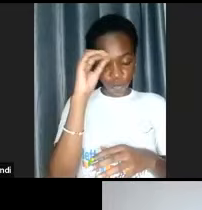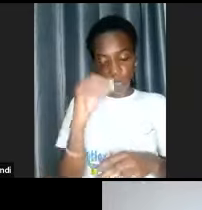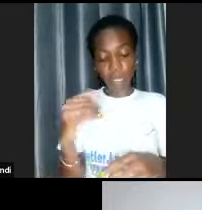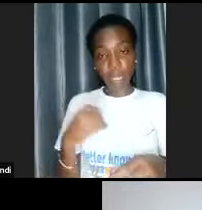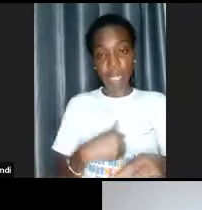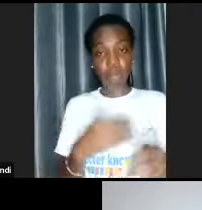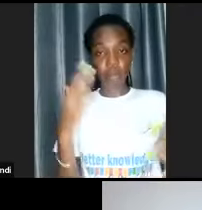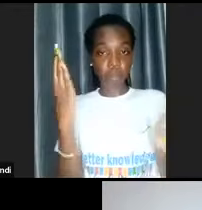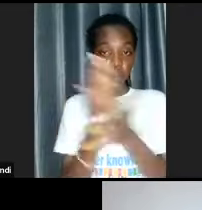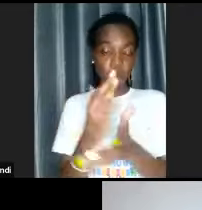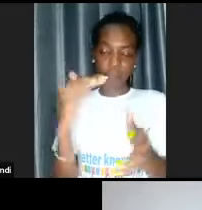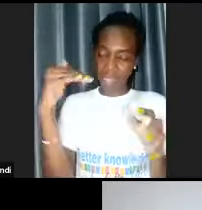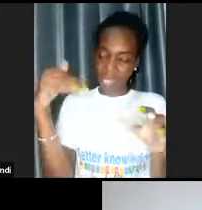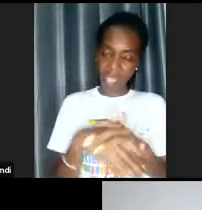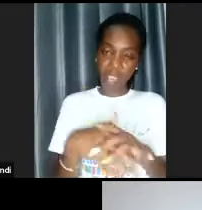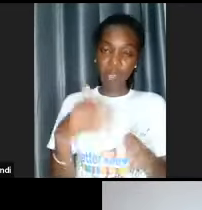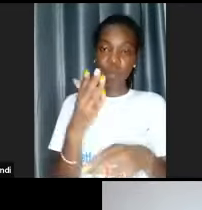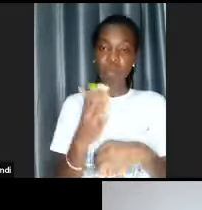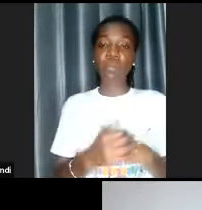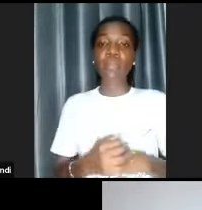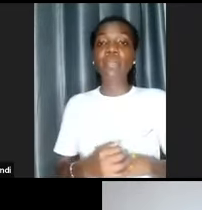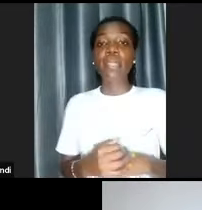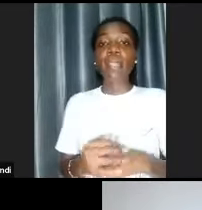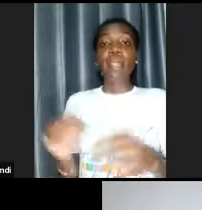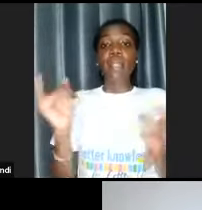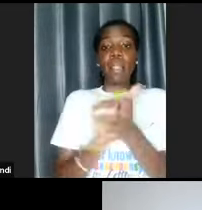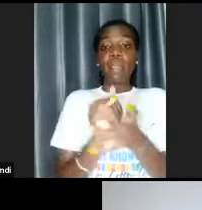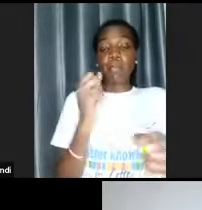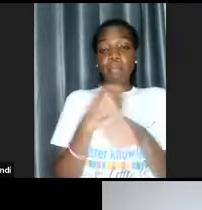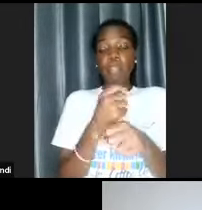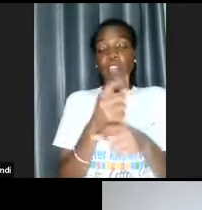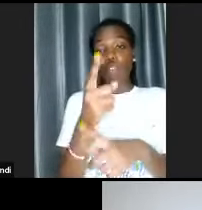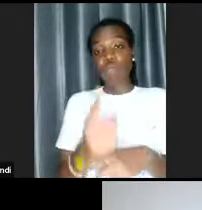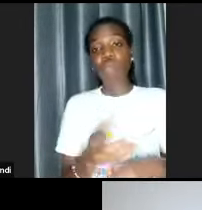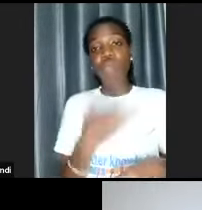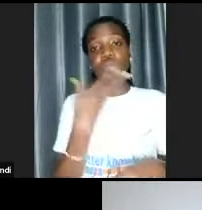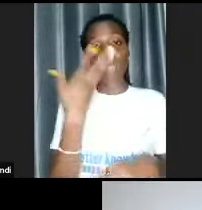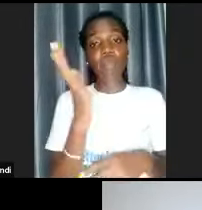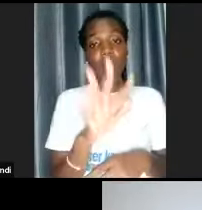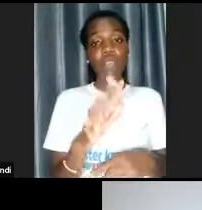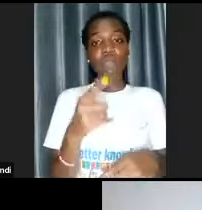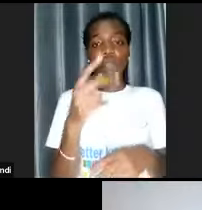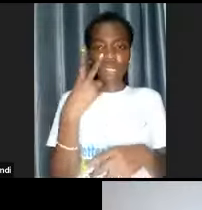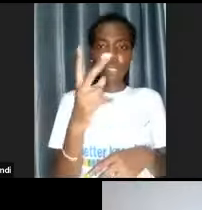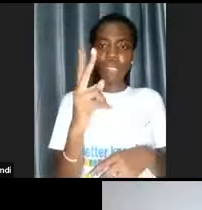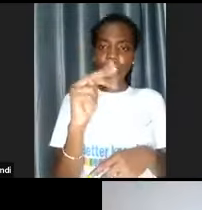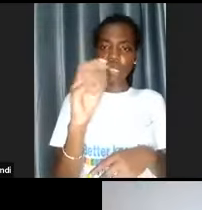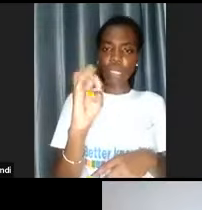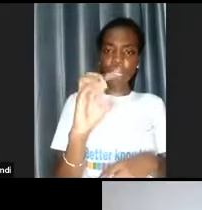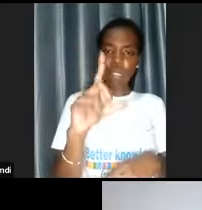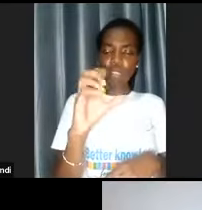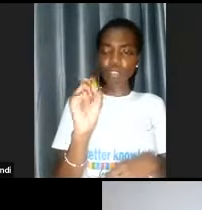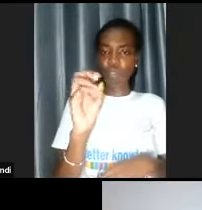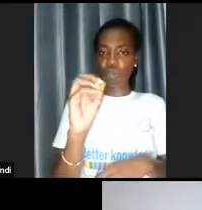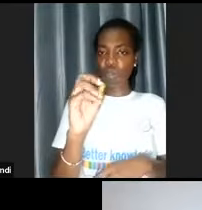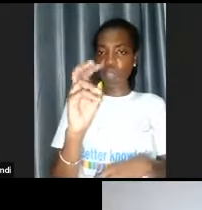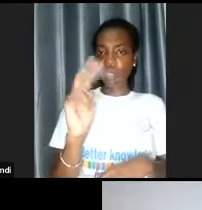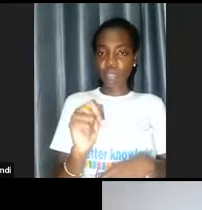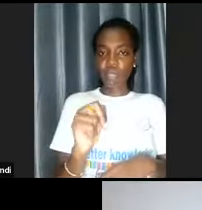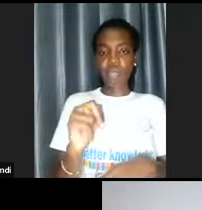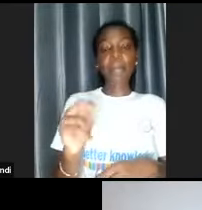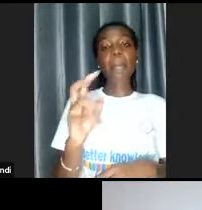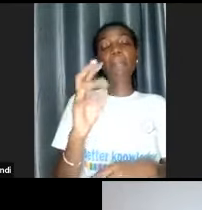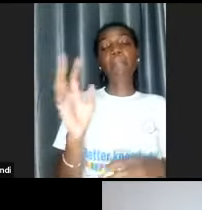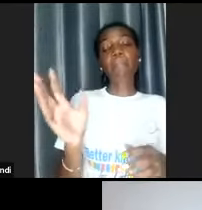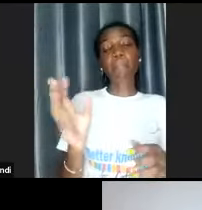of you, that cause you to respond. If you look at Nelson Mandela, he believed that liberation was the light for Black